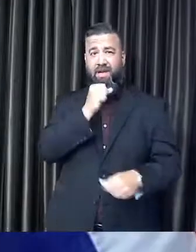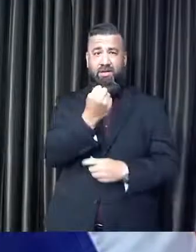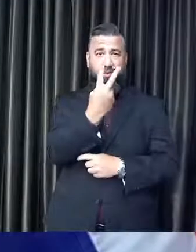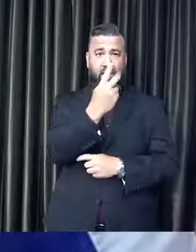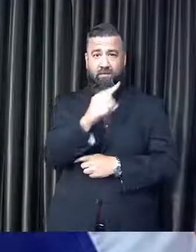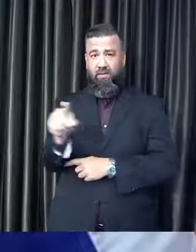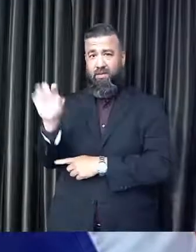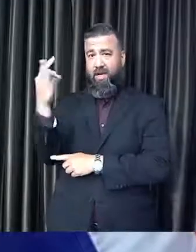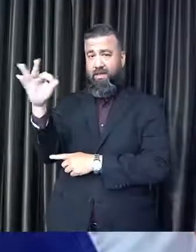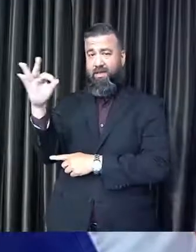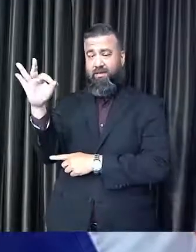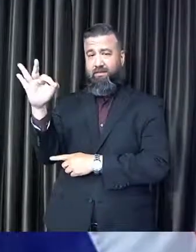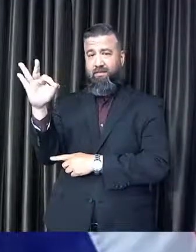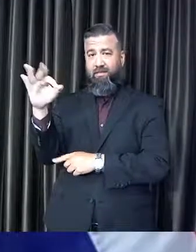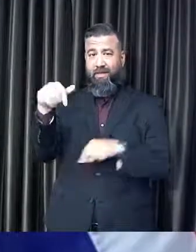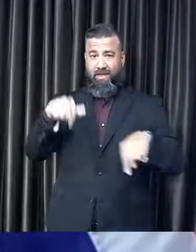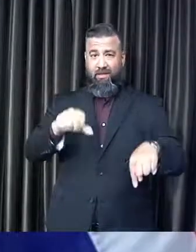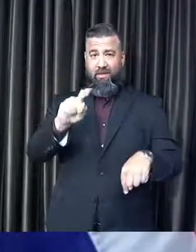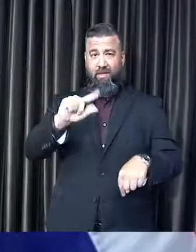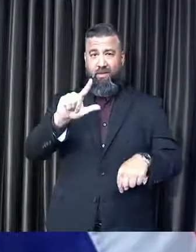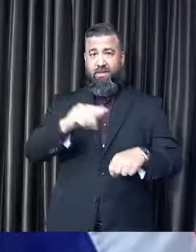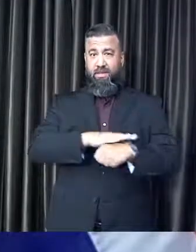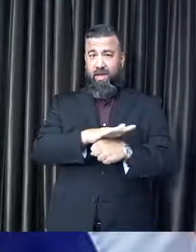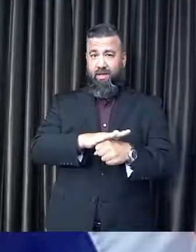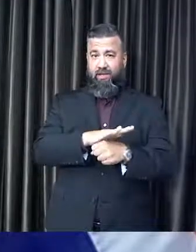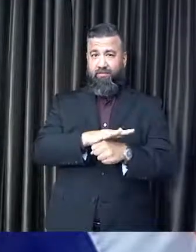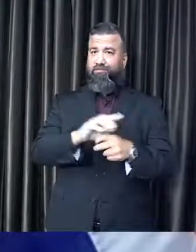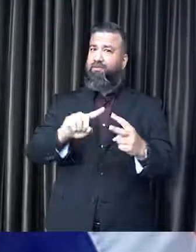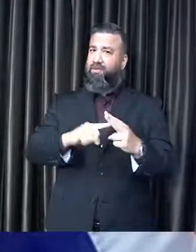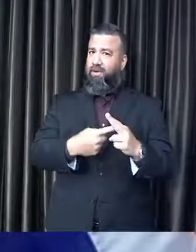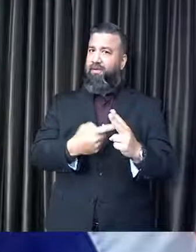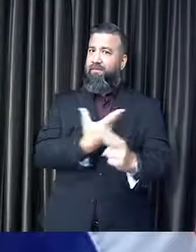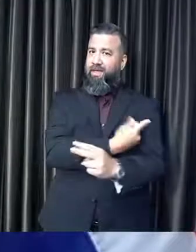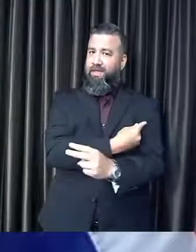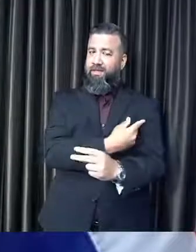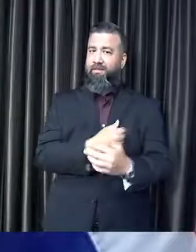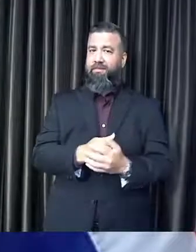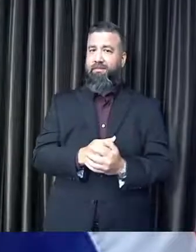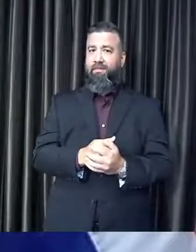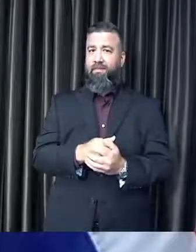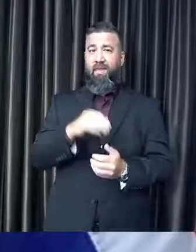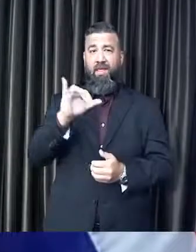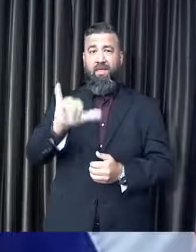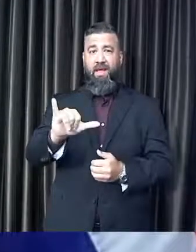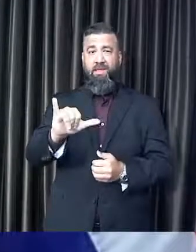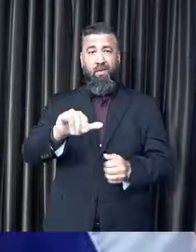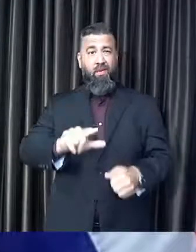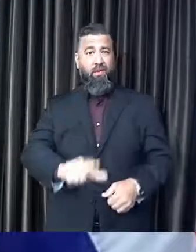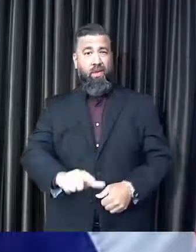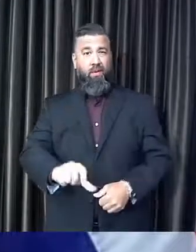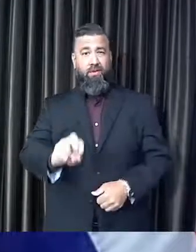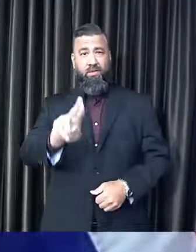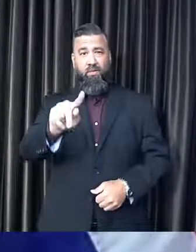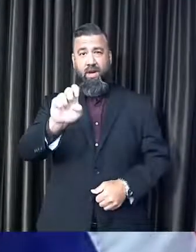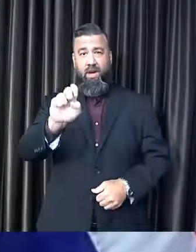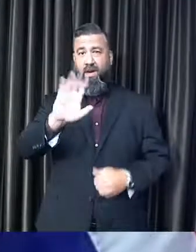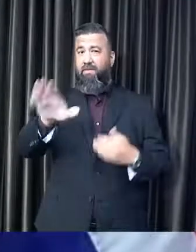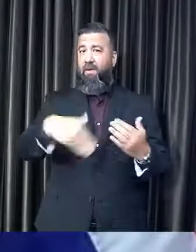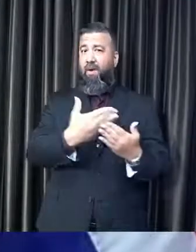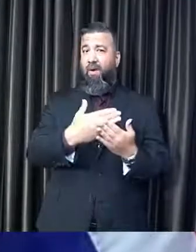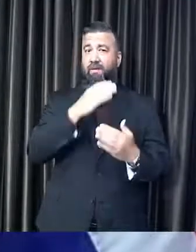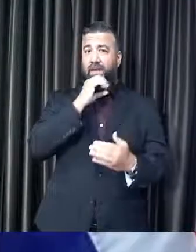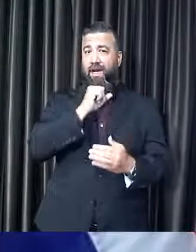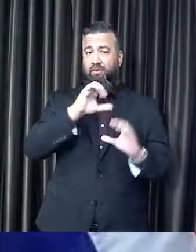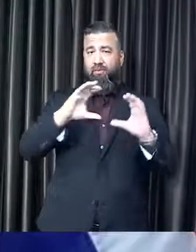to 19 in St. Louis County have begun the vaccination process. That's the lowest vaccination rate of all of our age